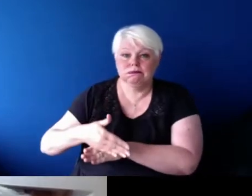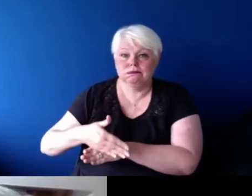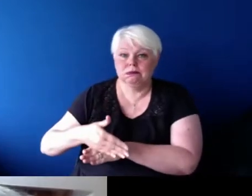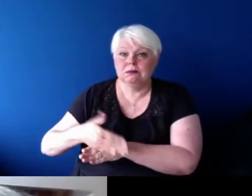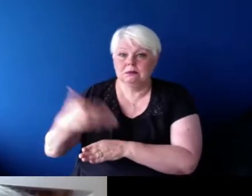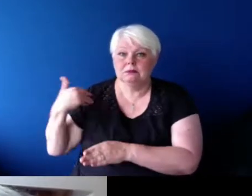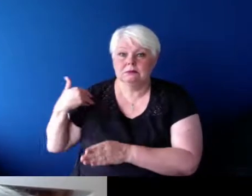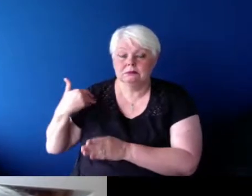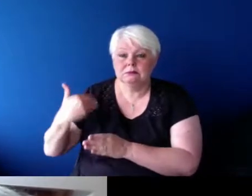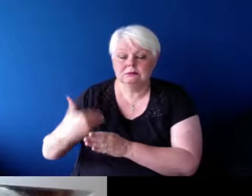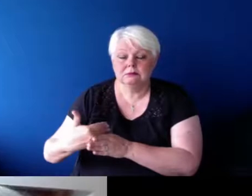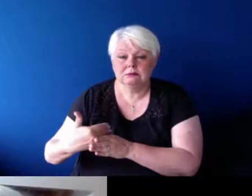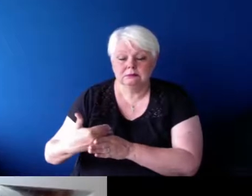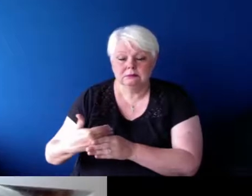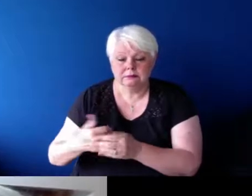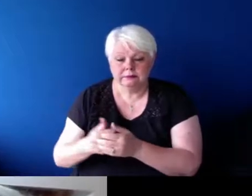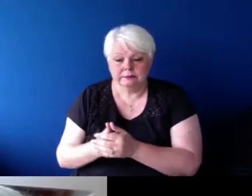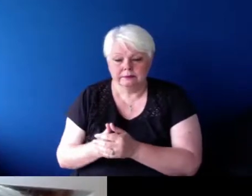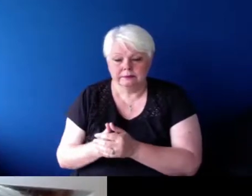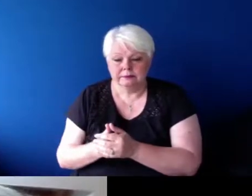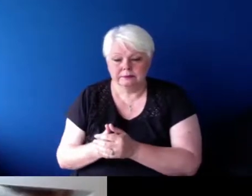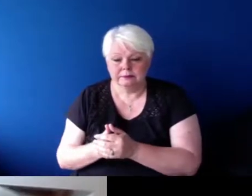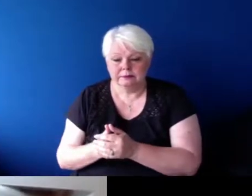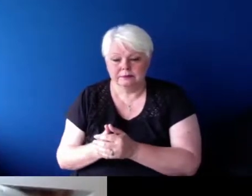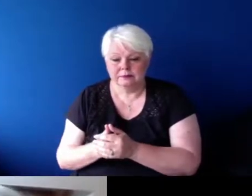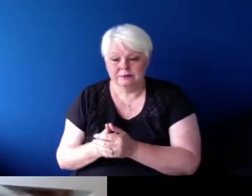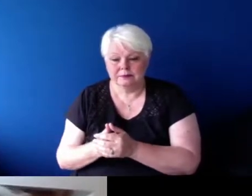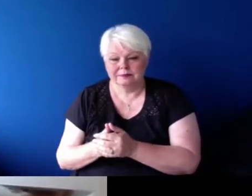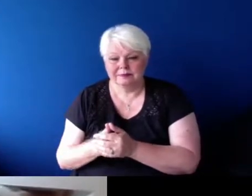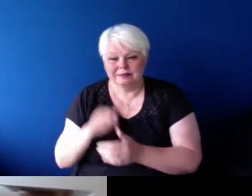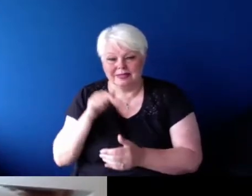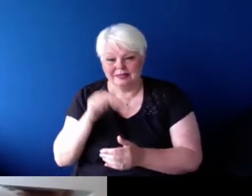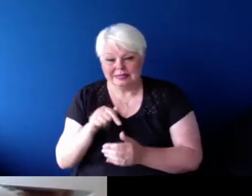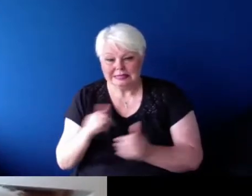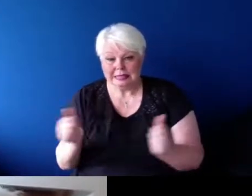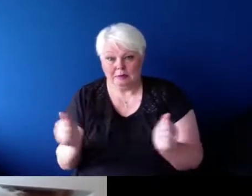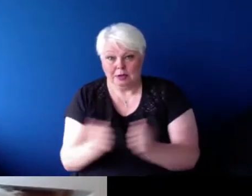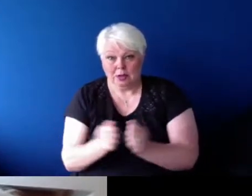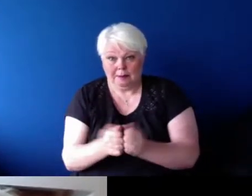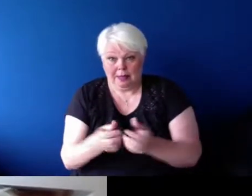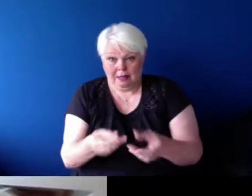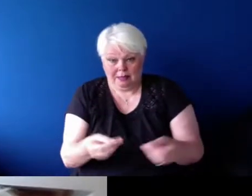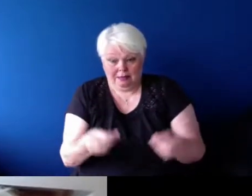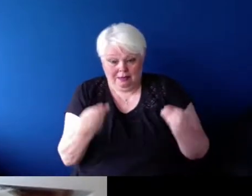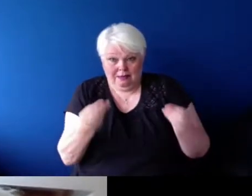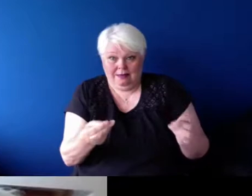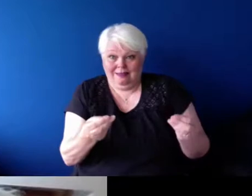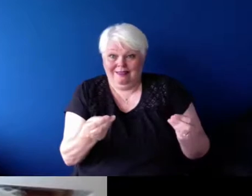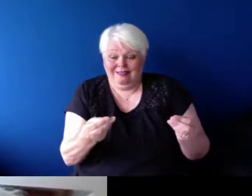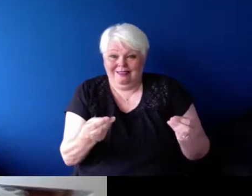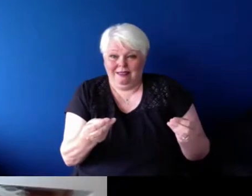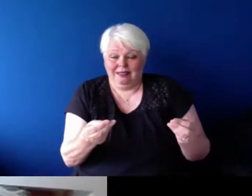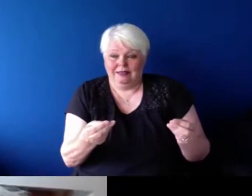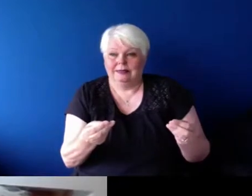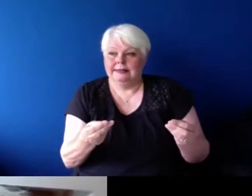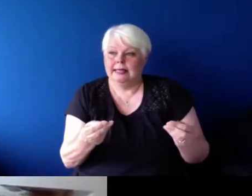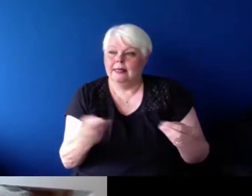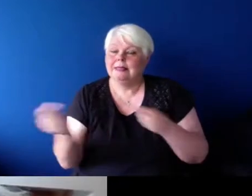time to reach this, you know, this paper. The nature of the debate at